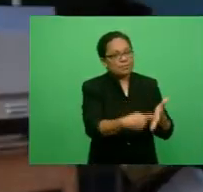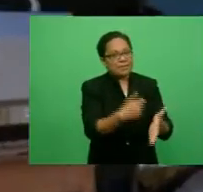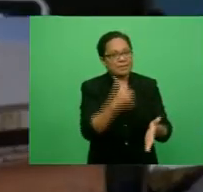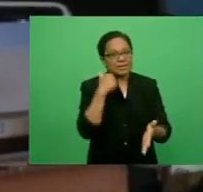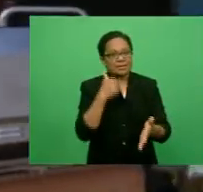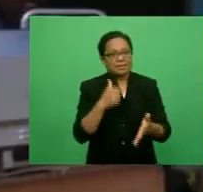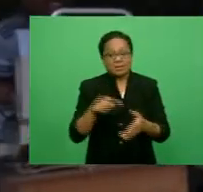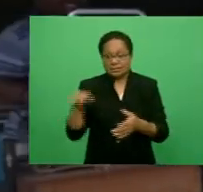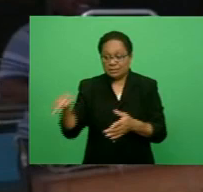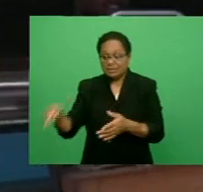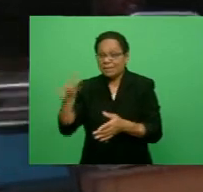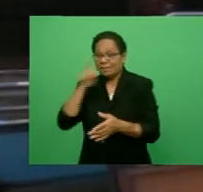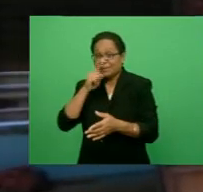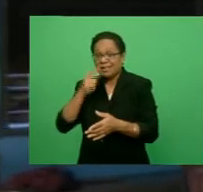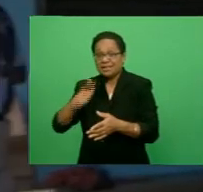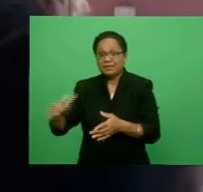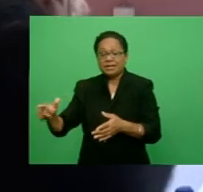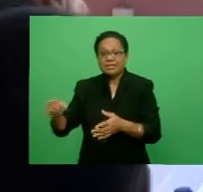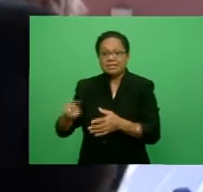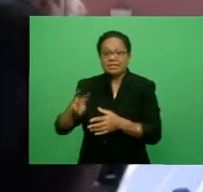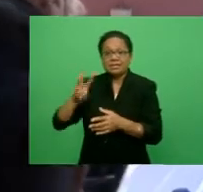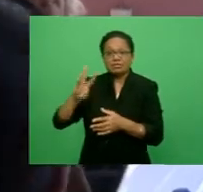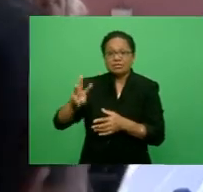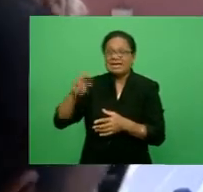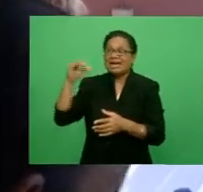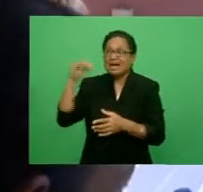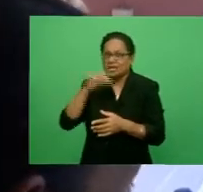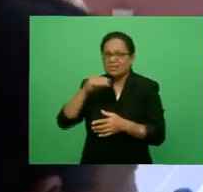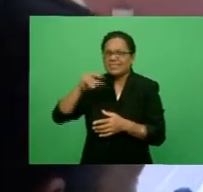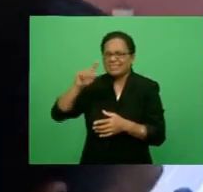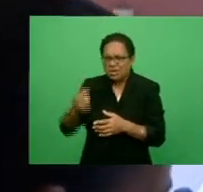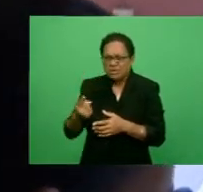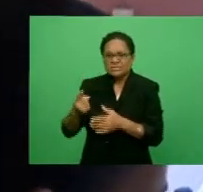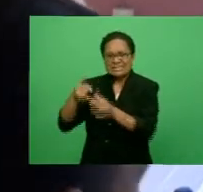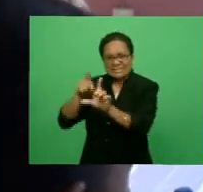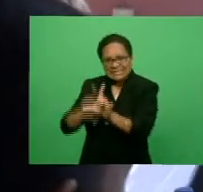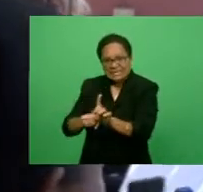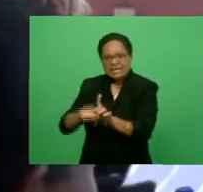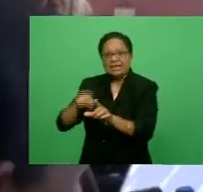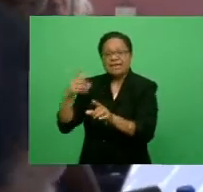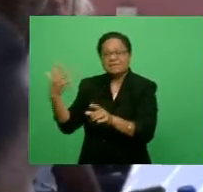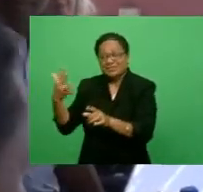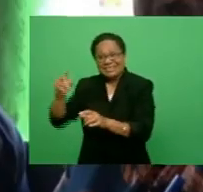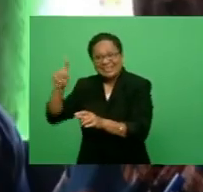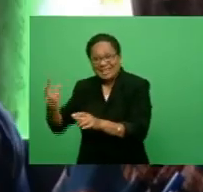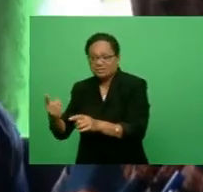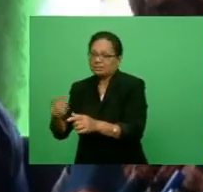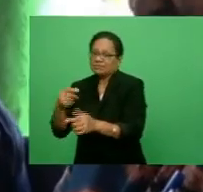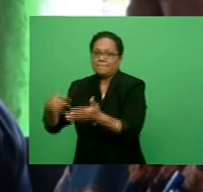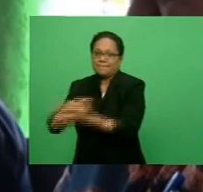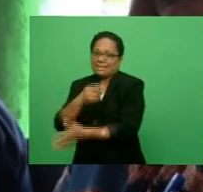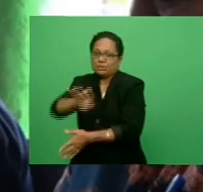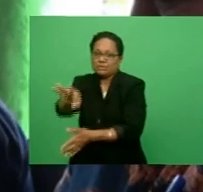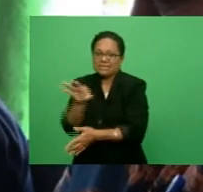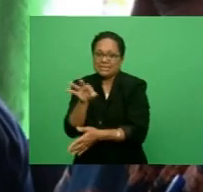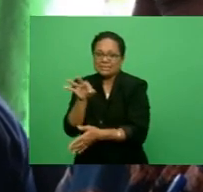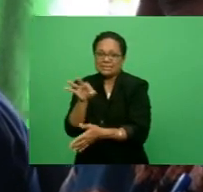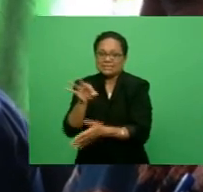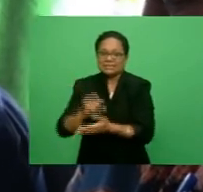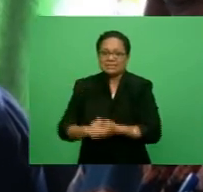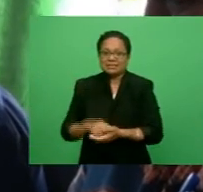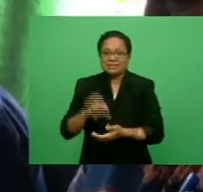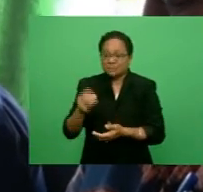338,000 annually, and 150,000 remains unpaid. In an effort to ensure ratepayers are more